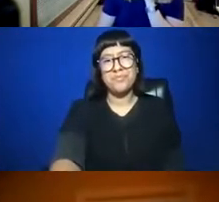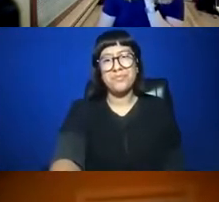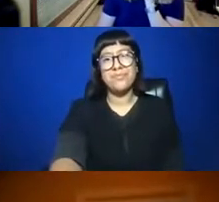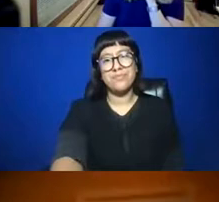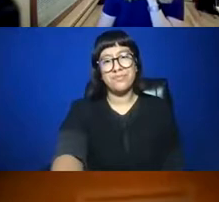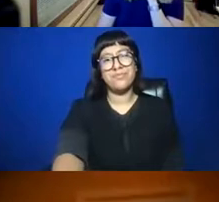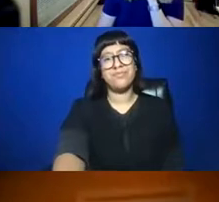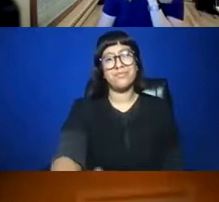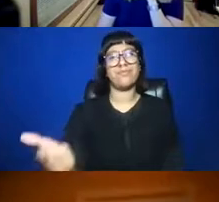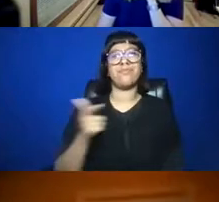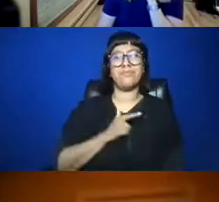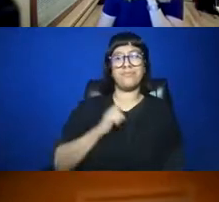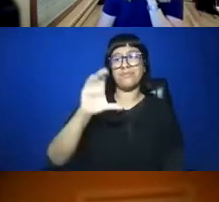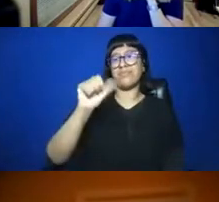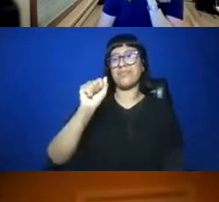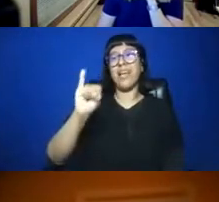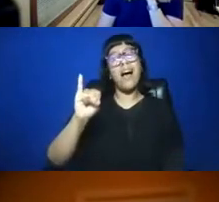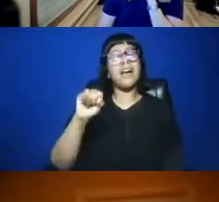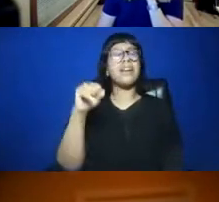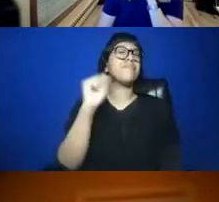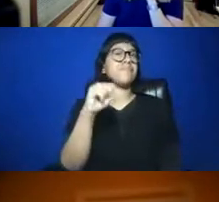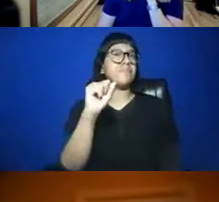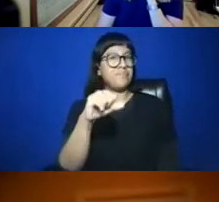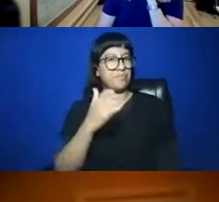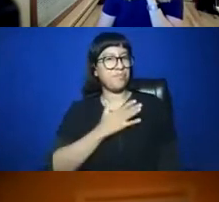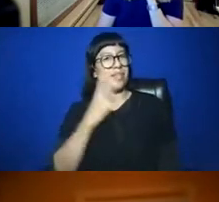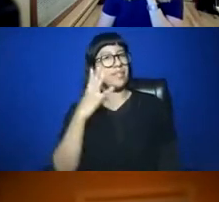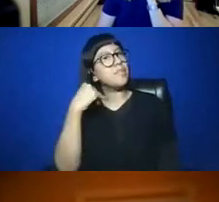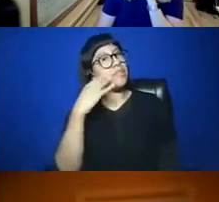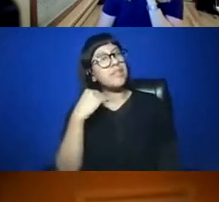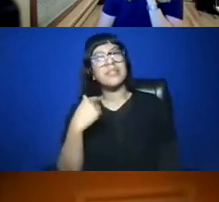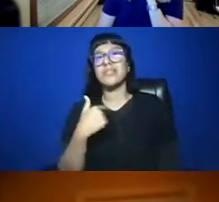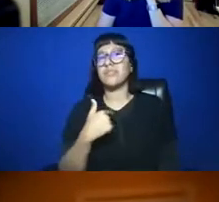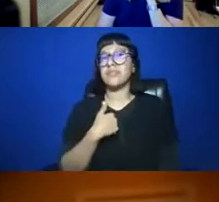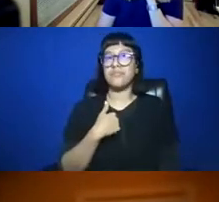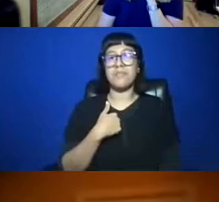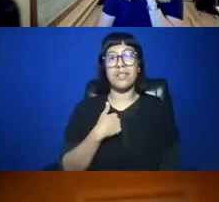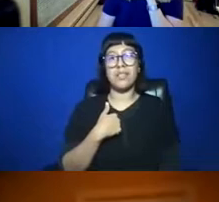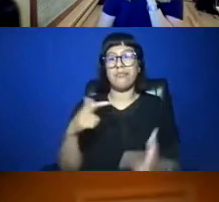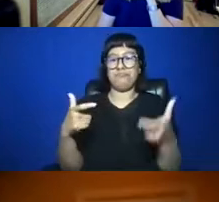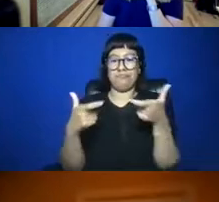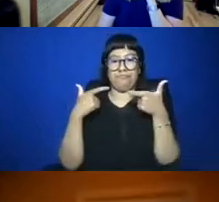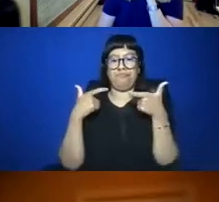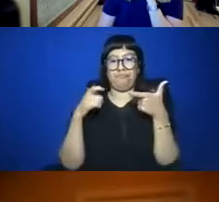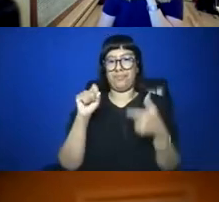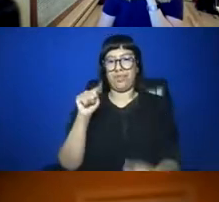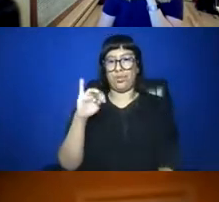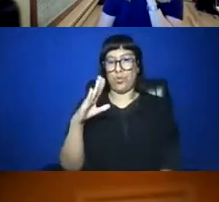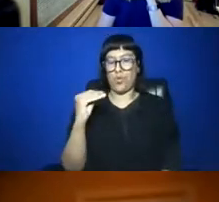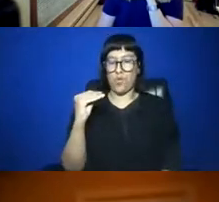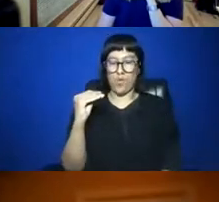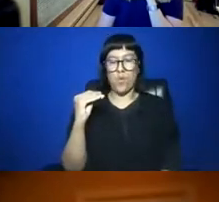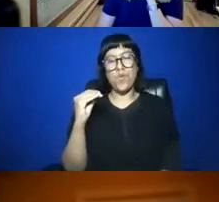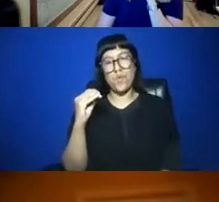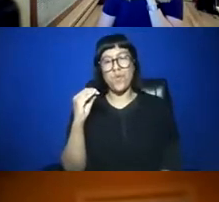Yes, I have to say my experience of being locked in the studio, for my